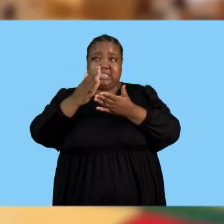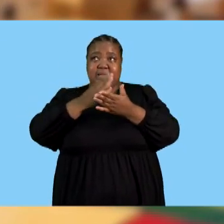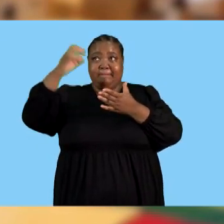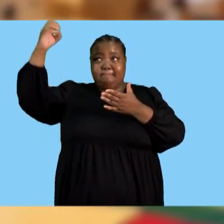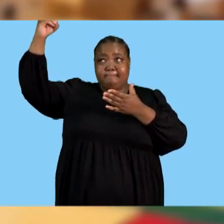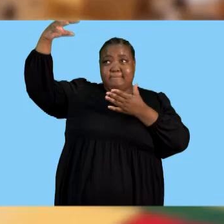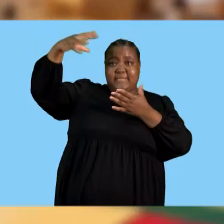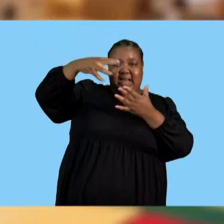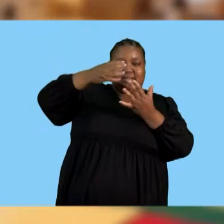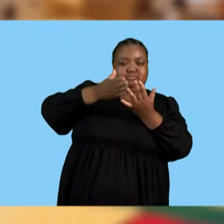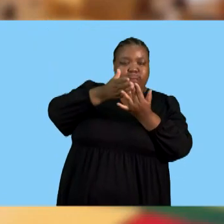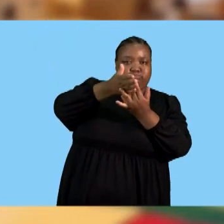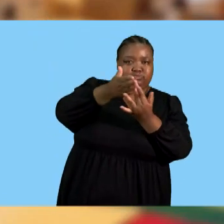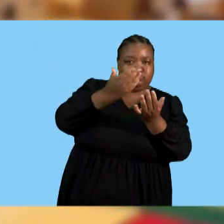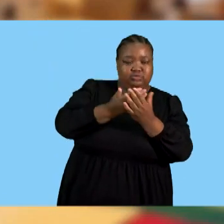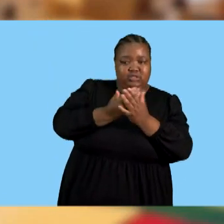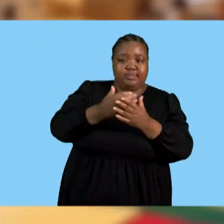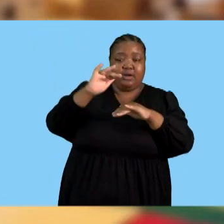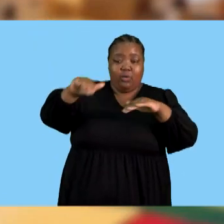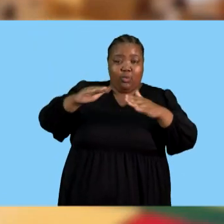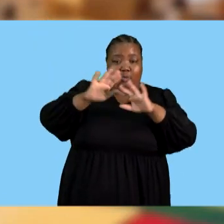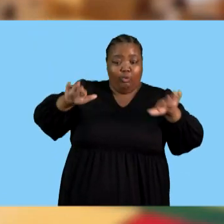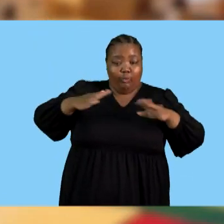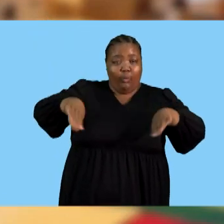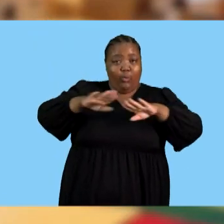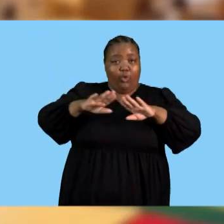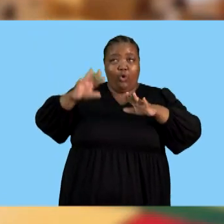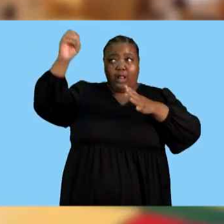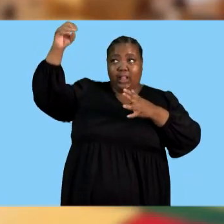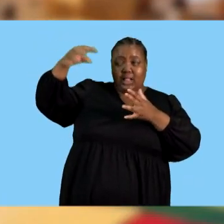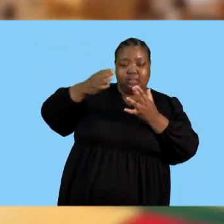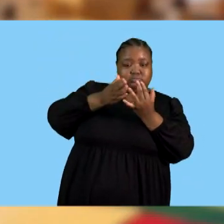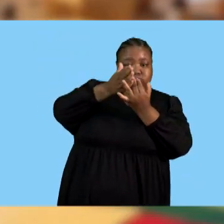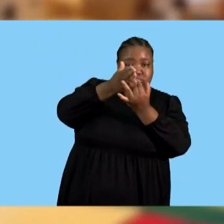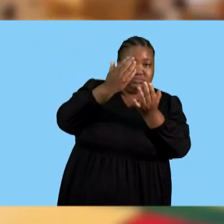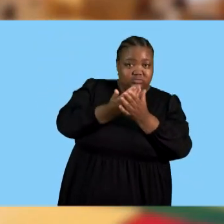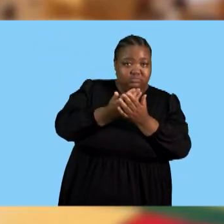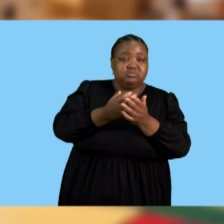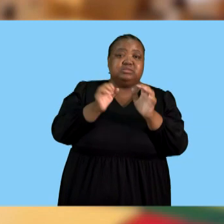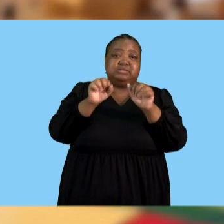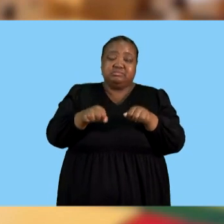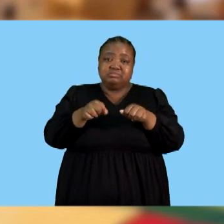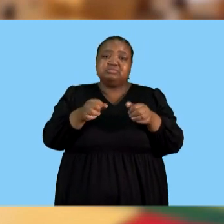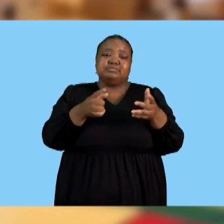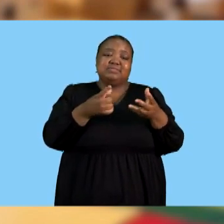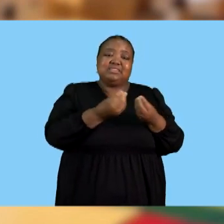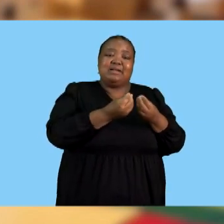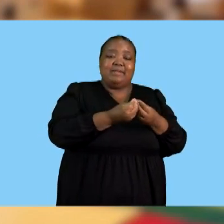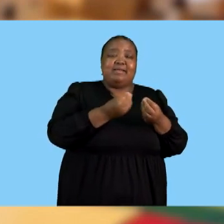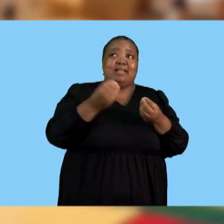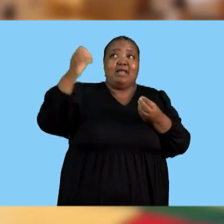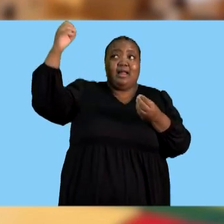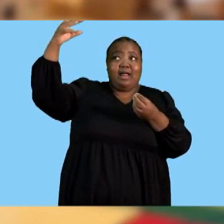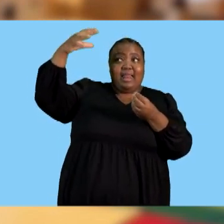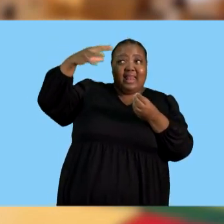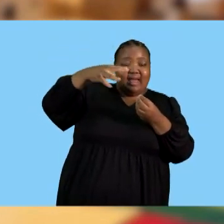through. However, it doesn't allow all of that light to pass through. So if a substance does that, if a substance allows some of the light